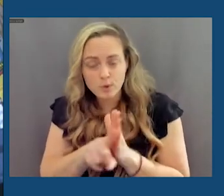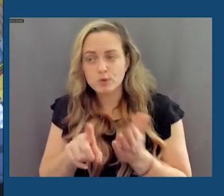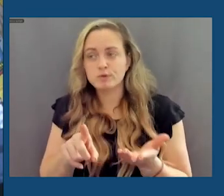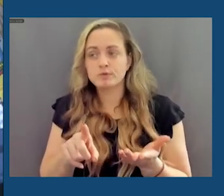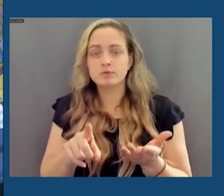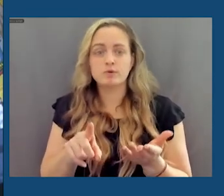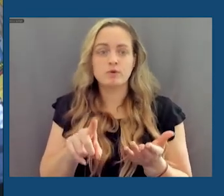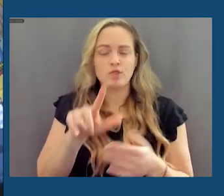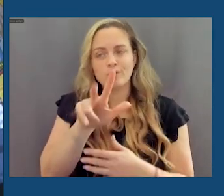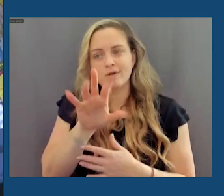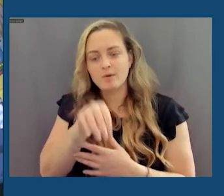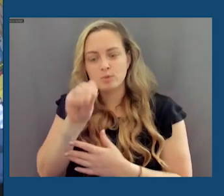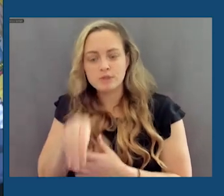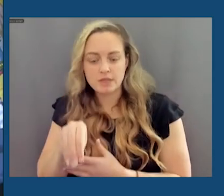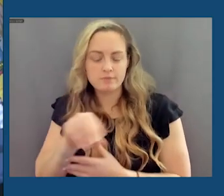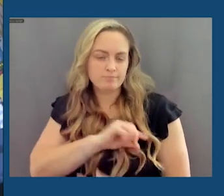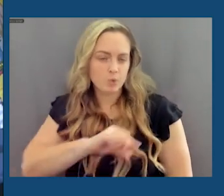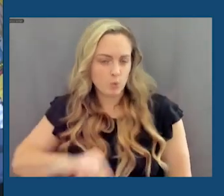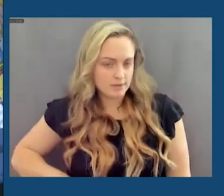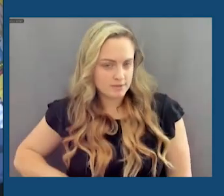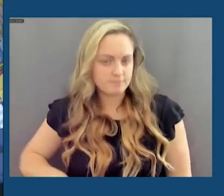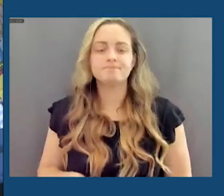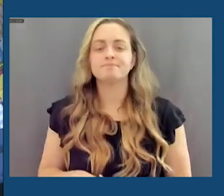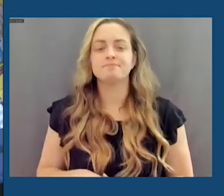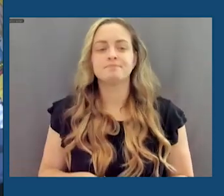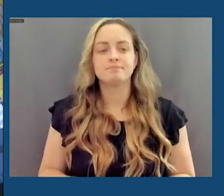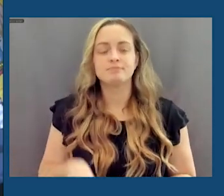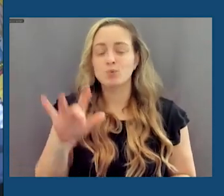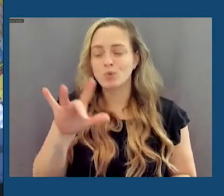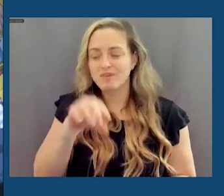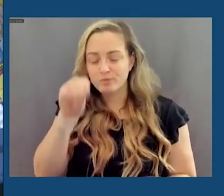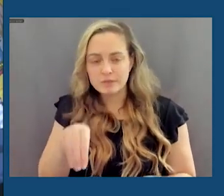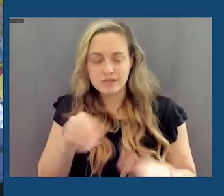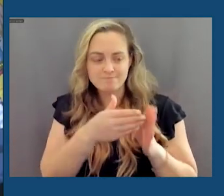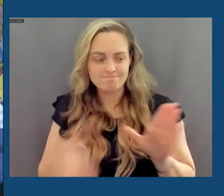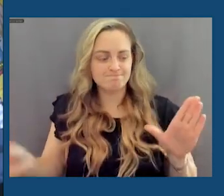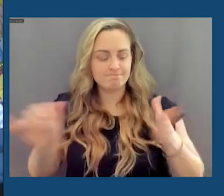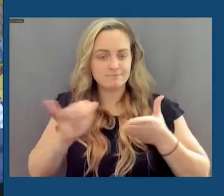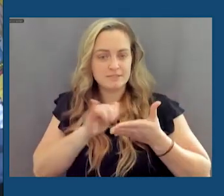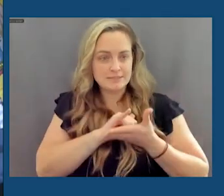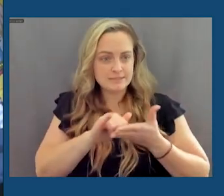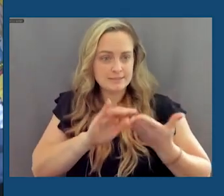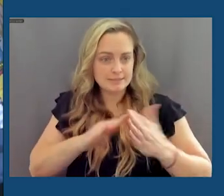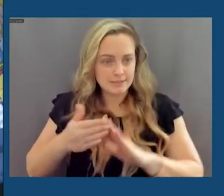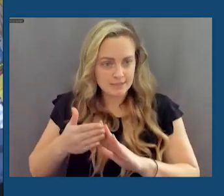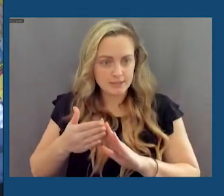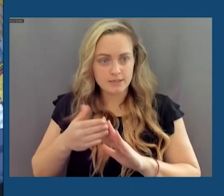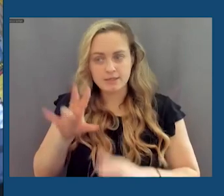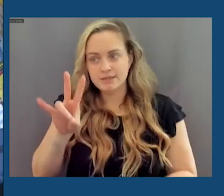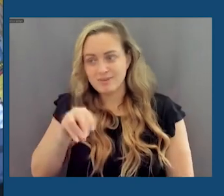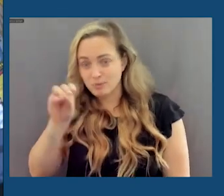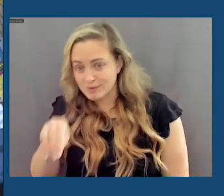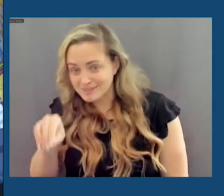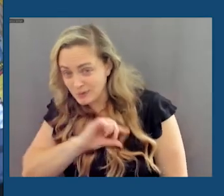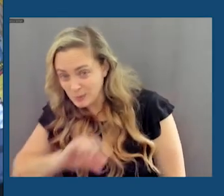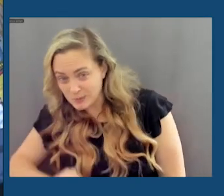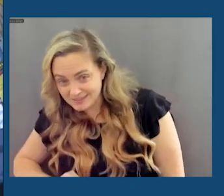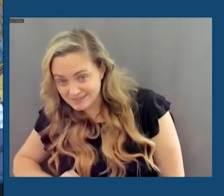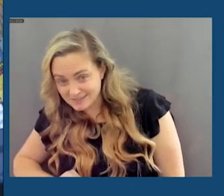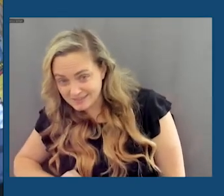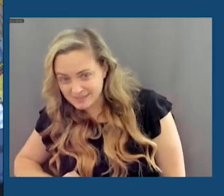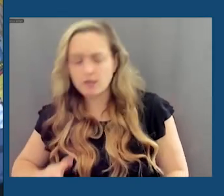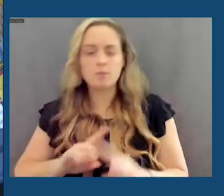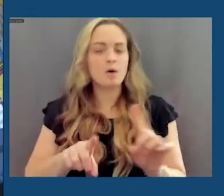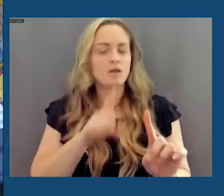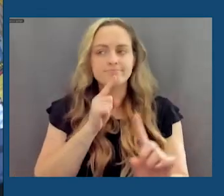County. The numbers are down 25% citywide for shootings, 37% in Queens County. But this is the real